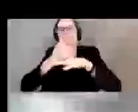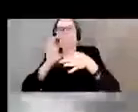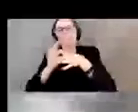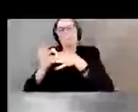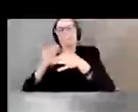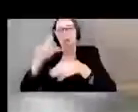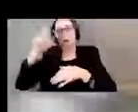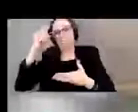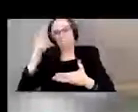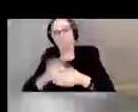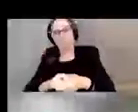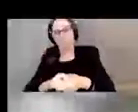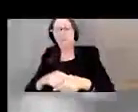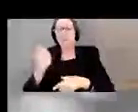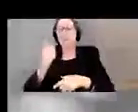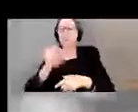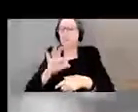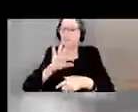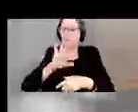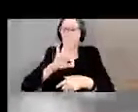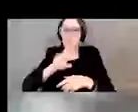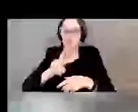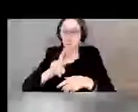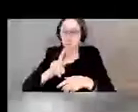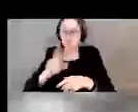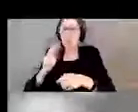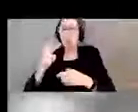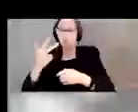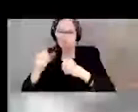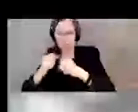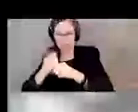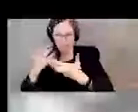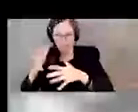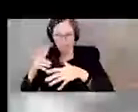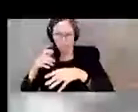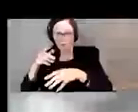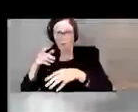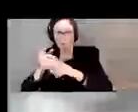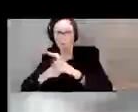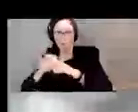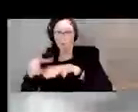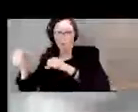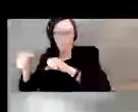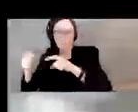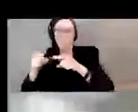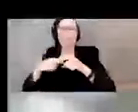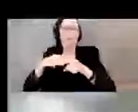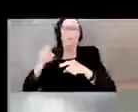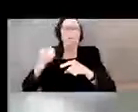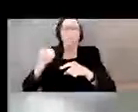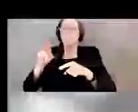By 1992, 3 years after the Soviets have left, the Mujahideen,